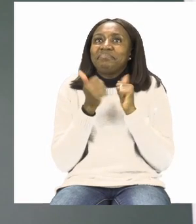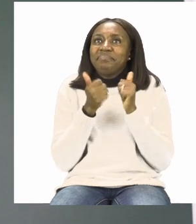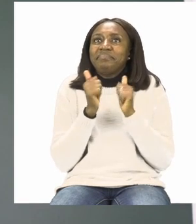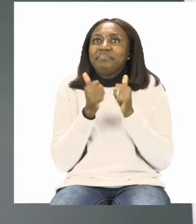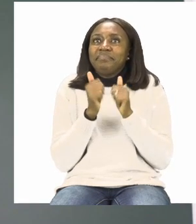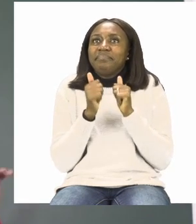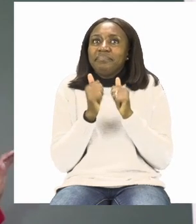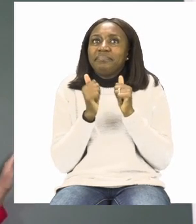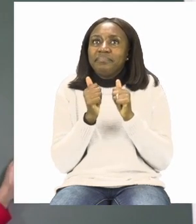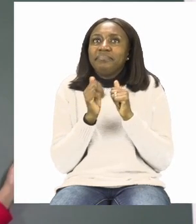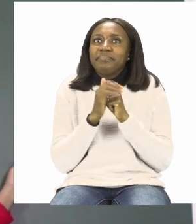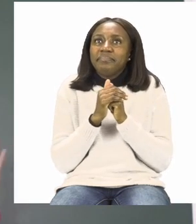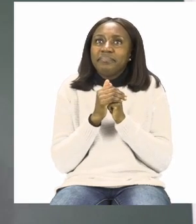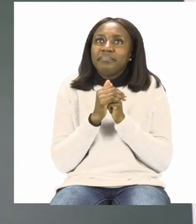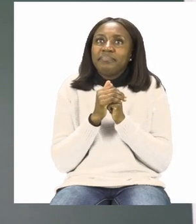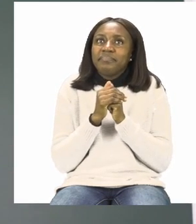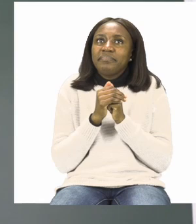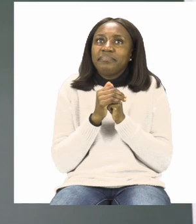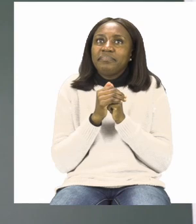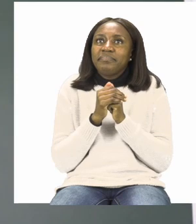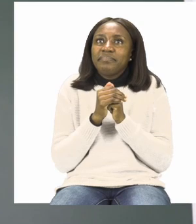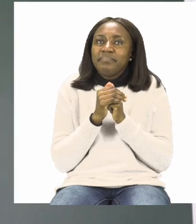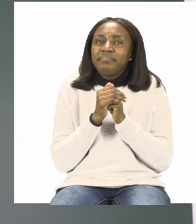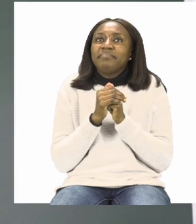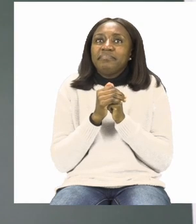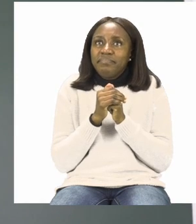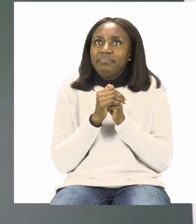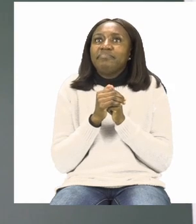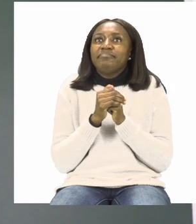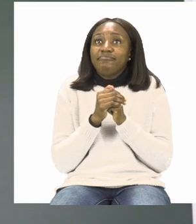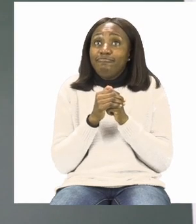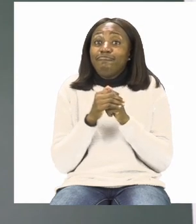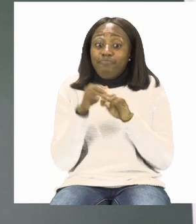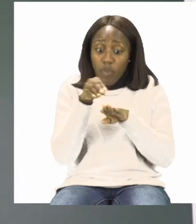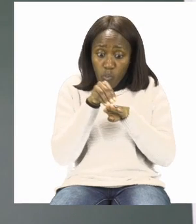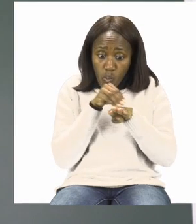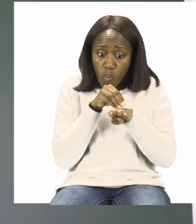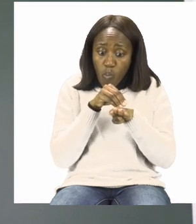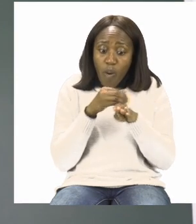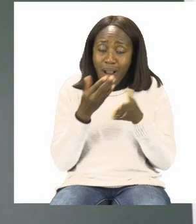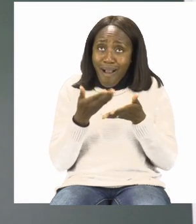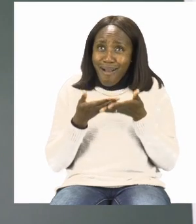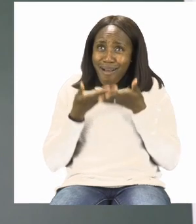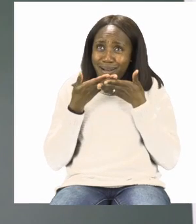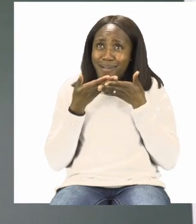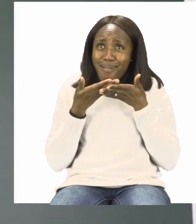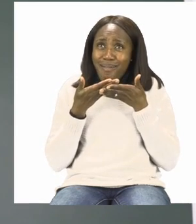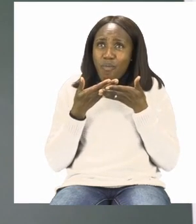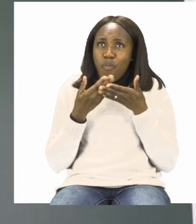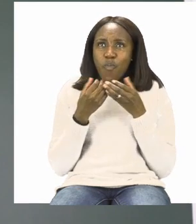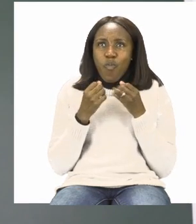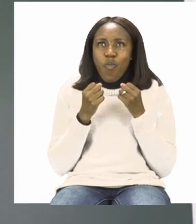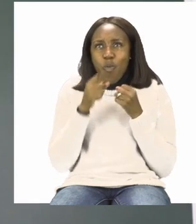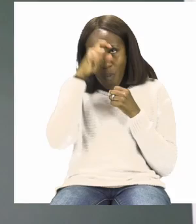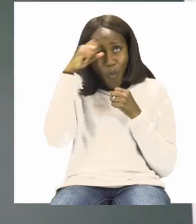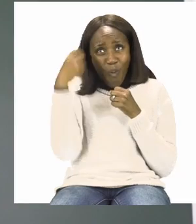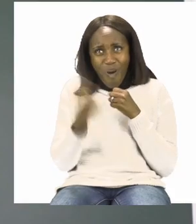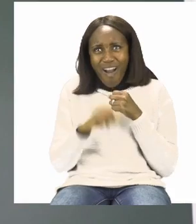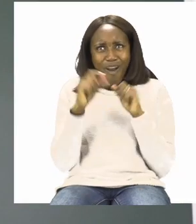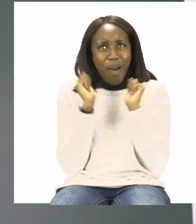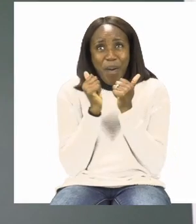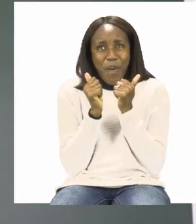everyone. So the socks will keep your feet nice and warm and